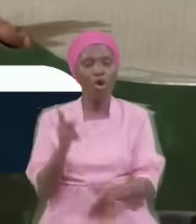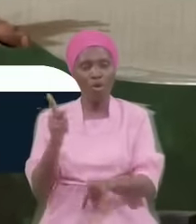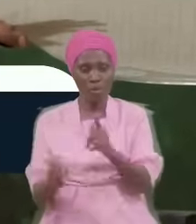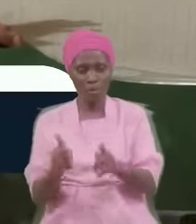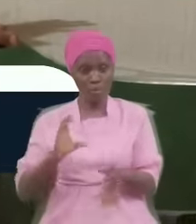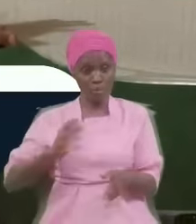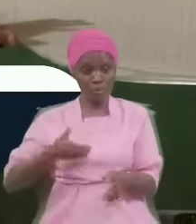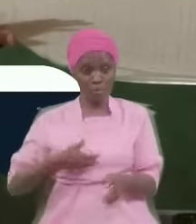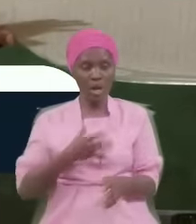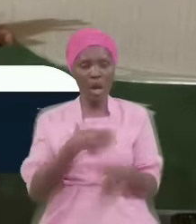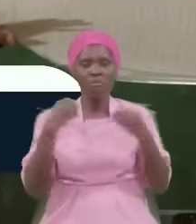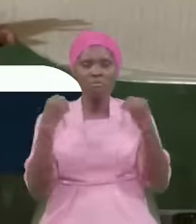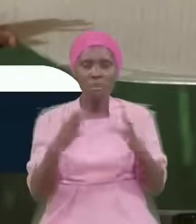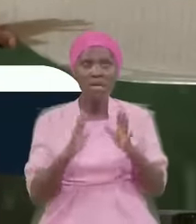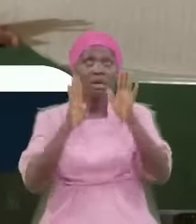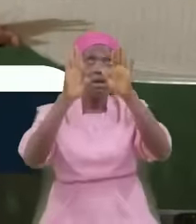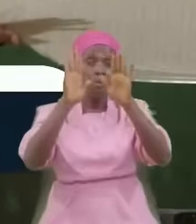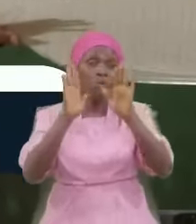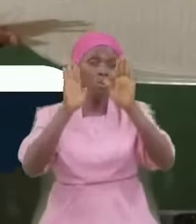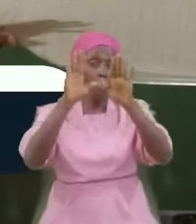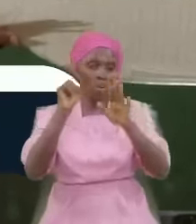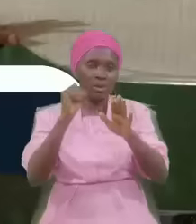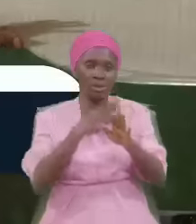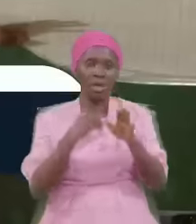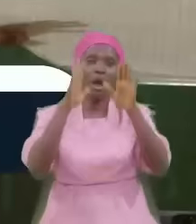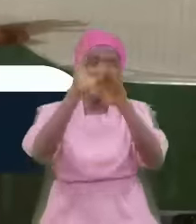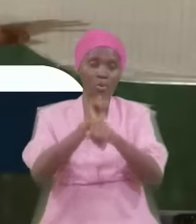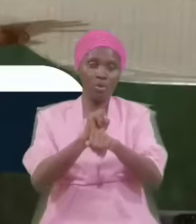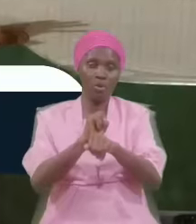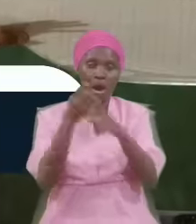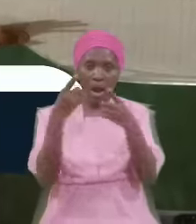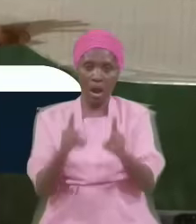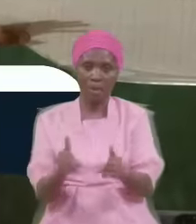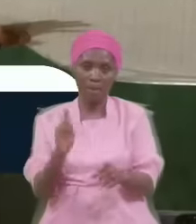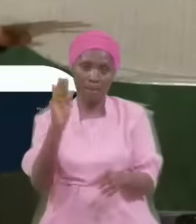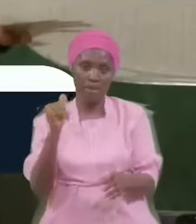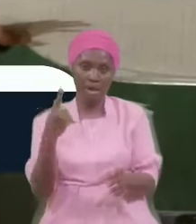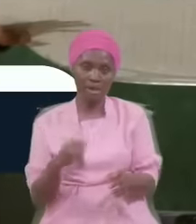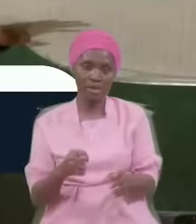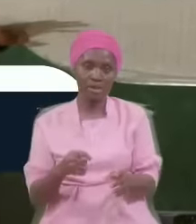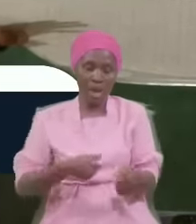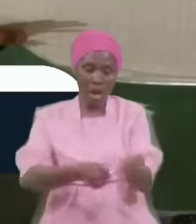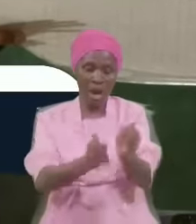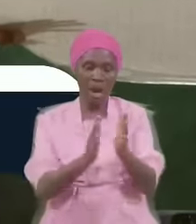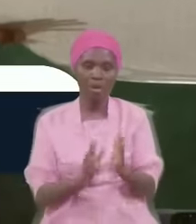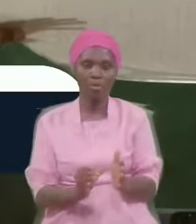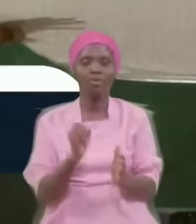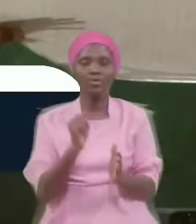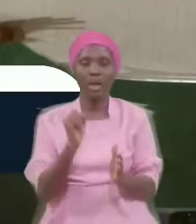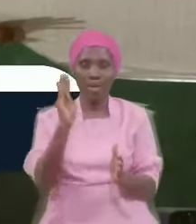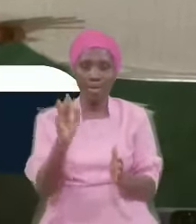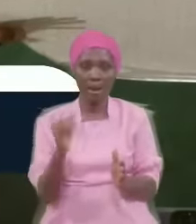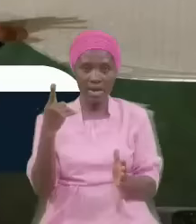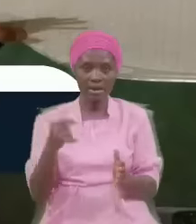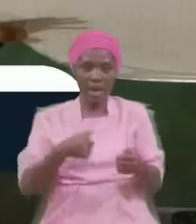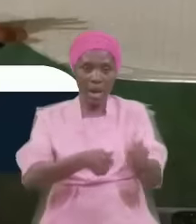signs were done by the apostles. By the apostles.